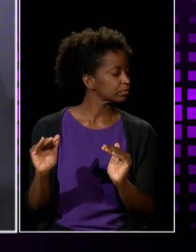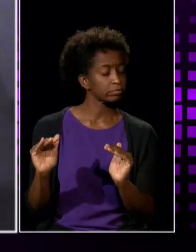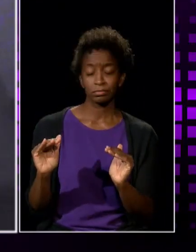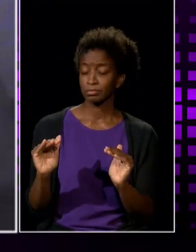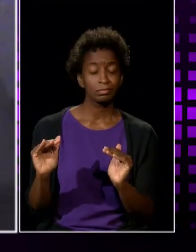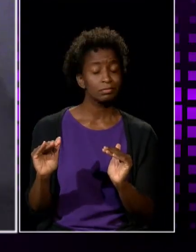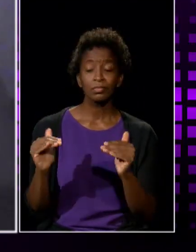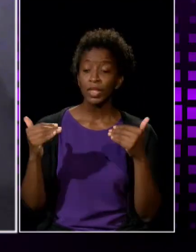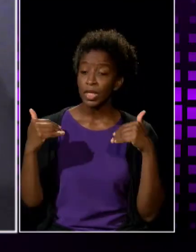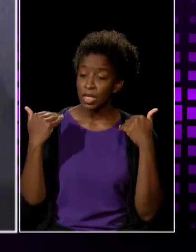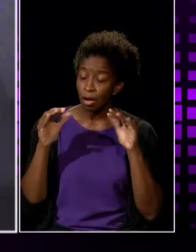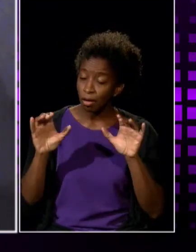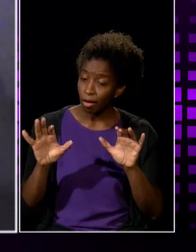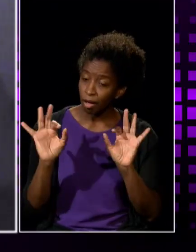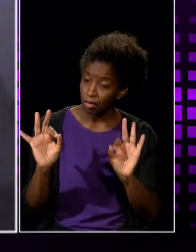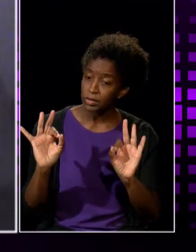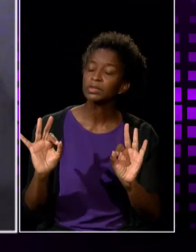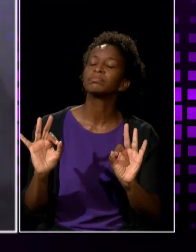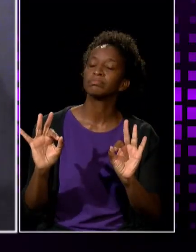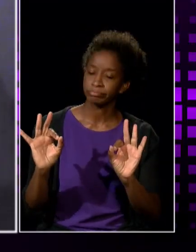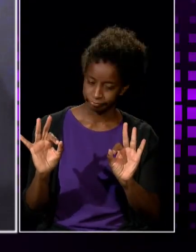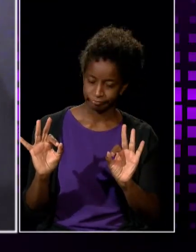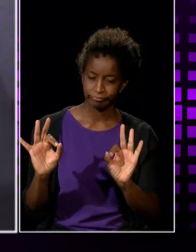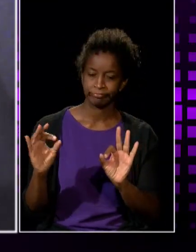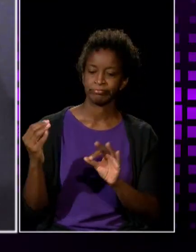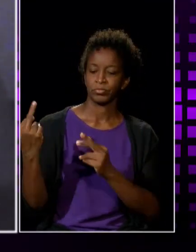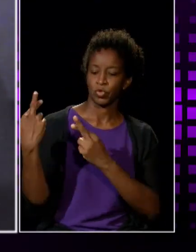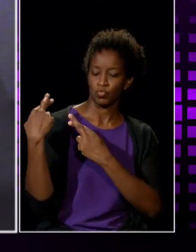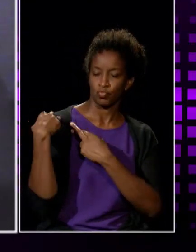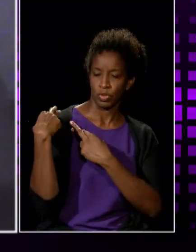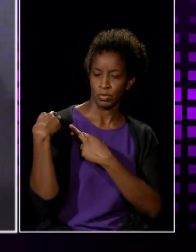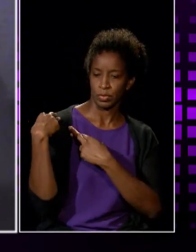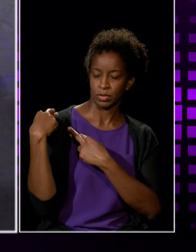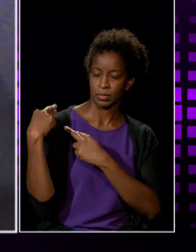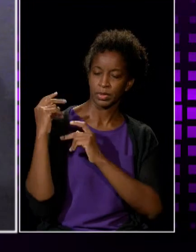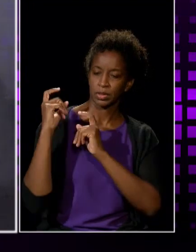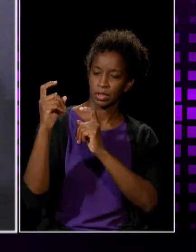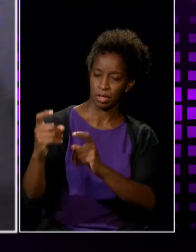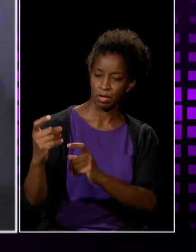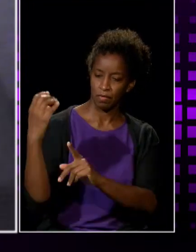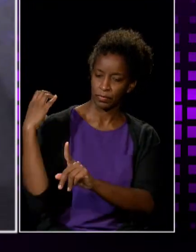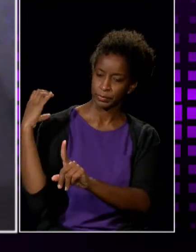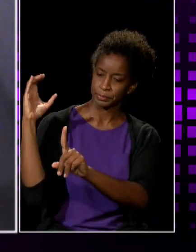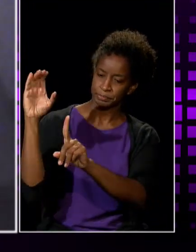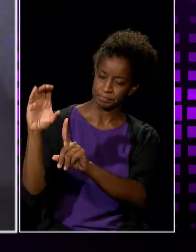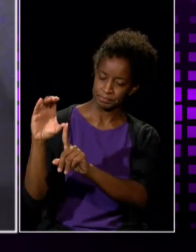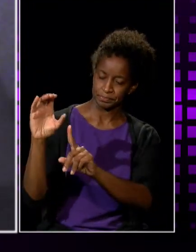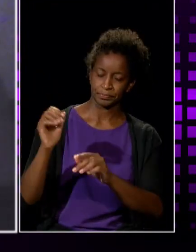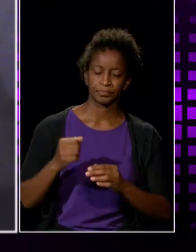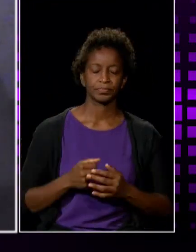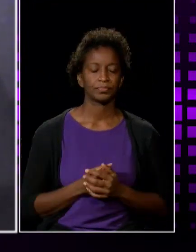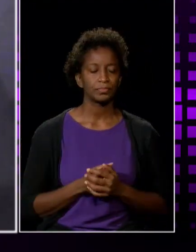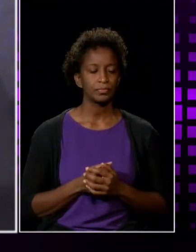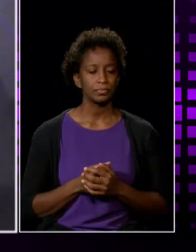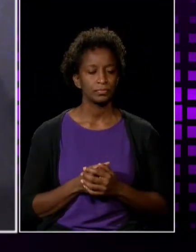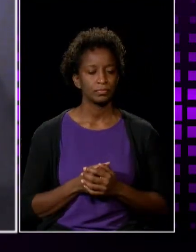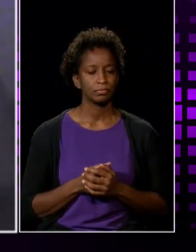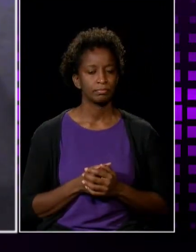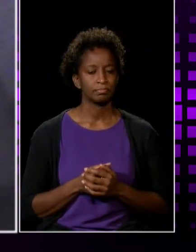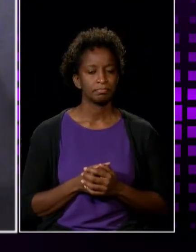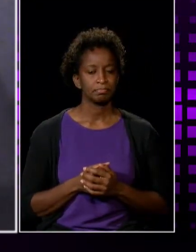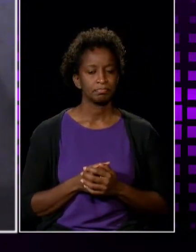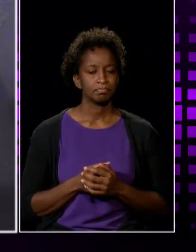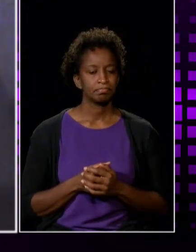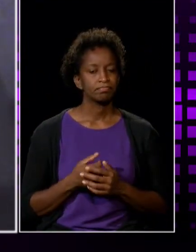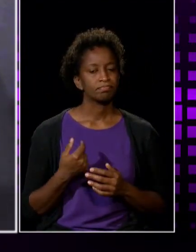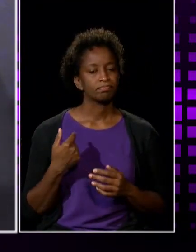these conversations, and in their in the dialogue and the action that we are going to take in the future. So I thought about